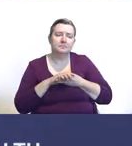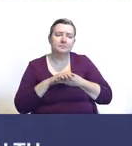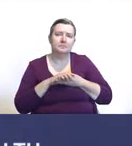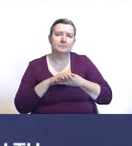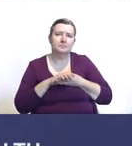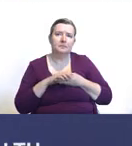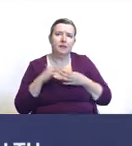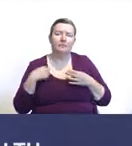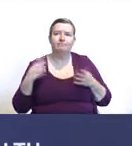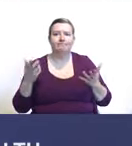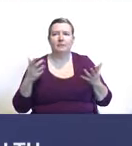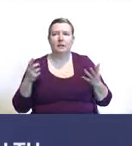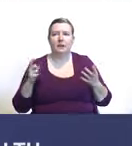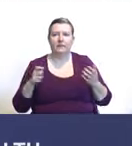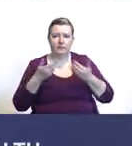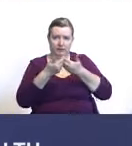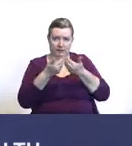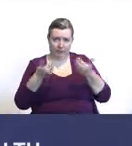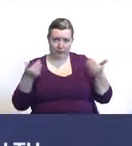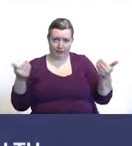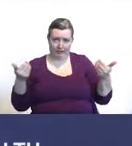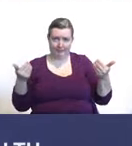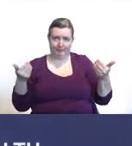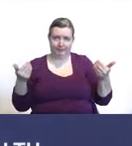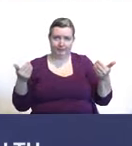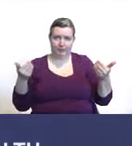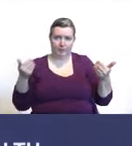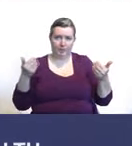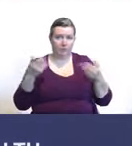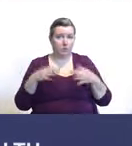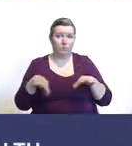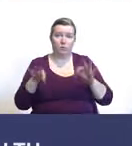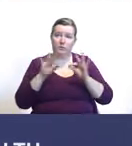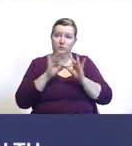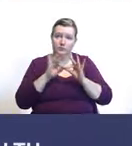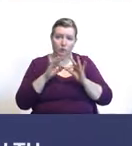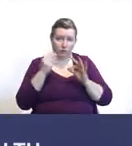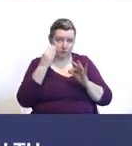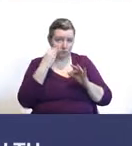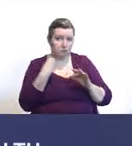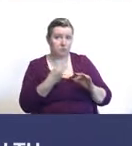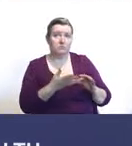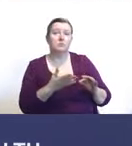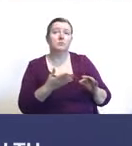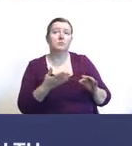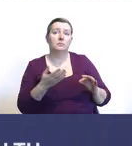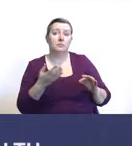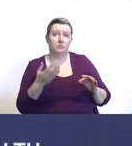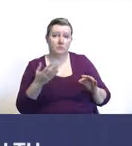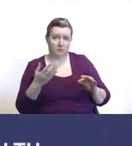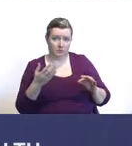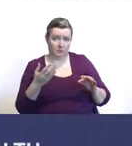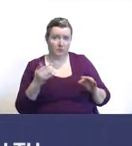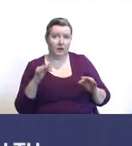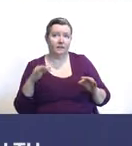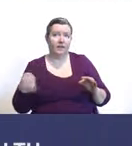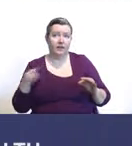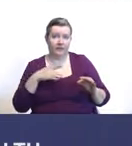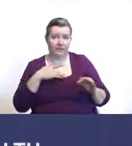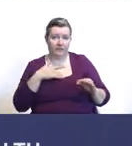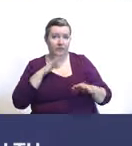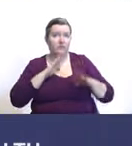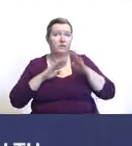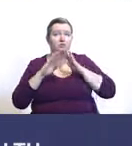to separate, most importantly to say, if there is frustration and there